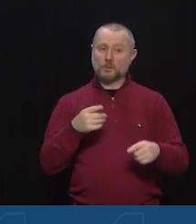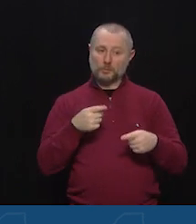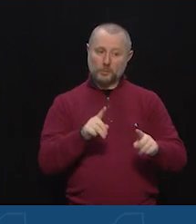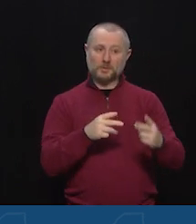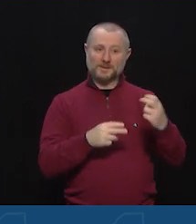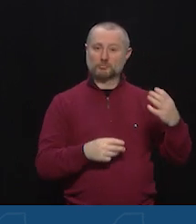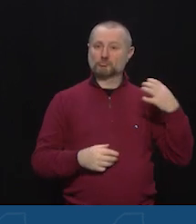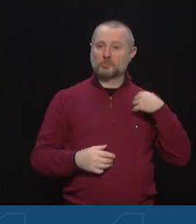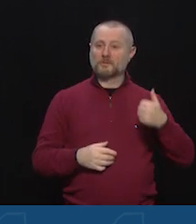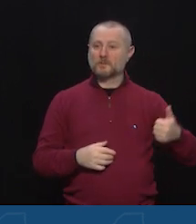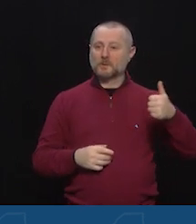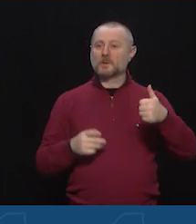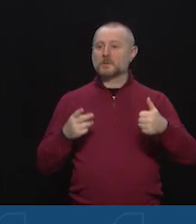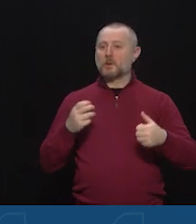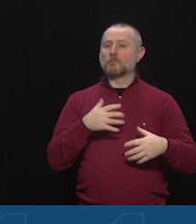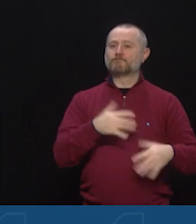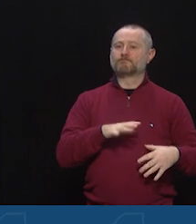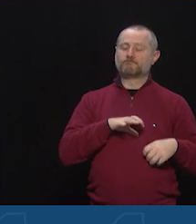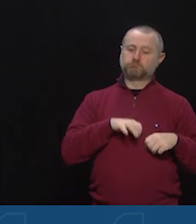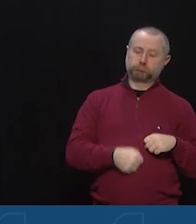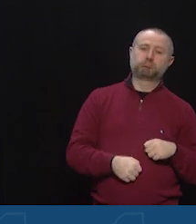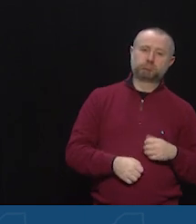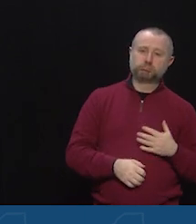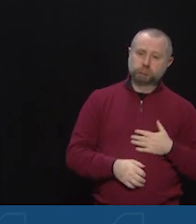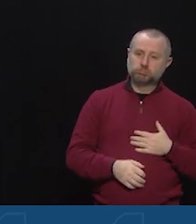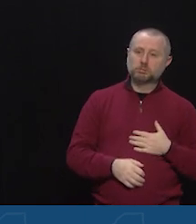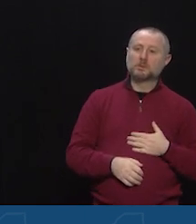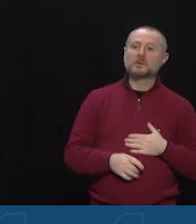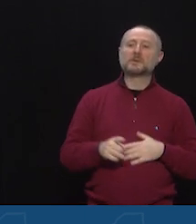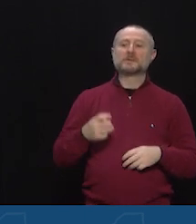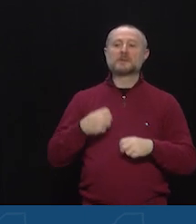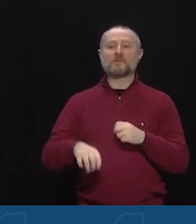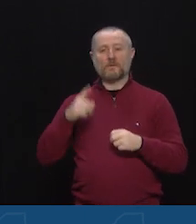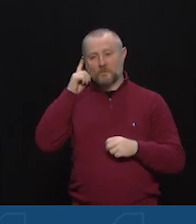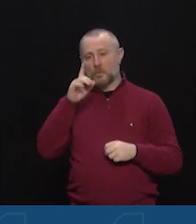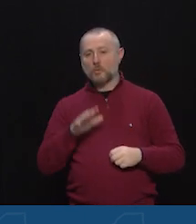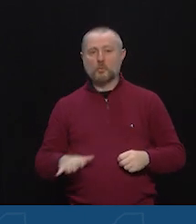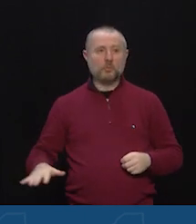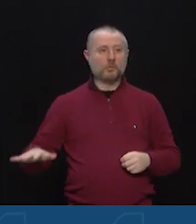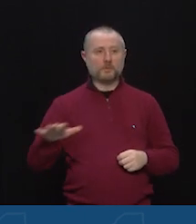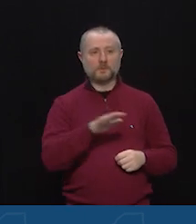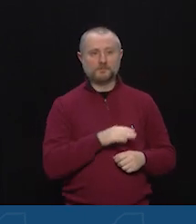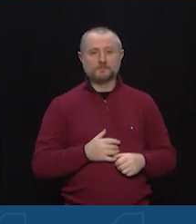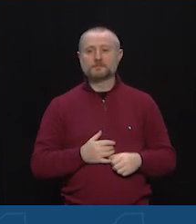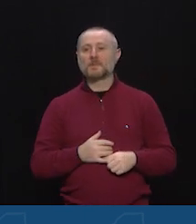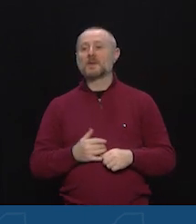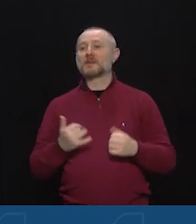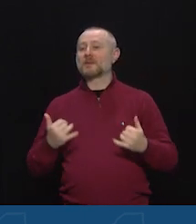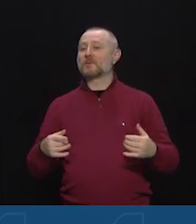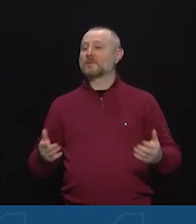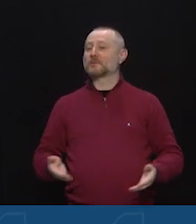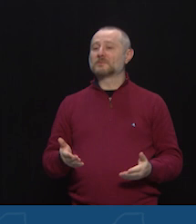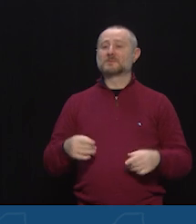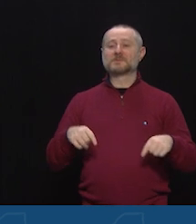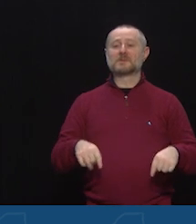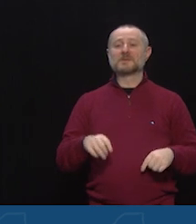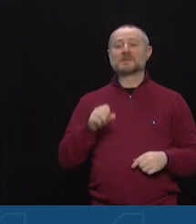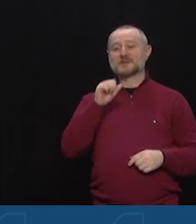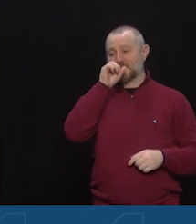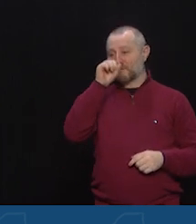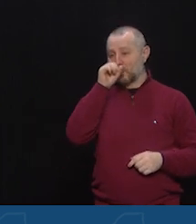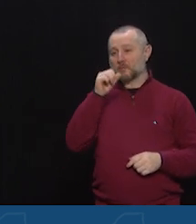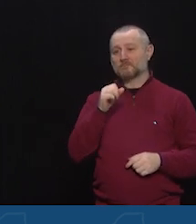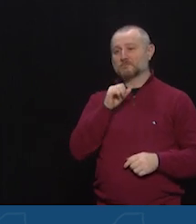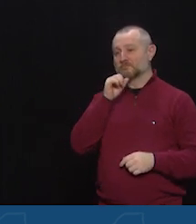day for him. It's a difficult day for all of New York. And I can say all of us out here in Suffolk County are devastated by